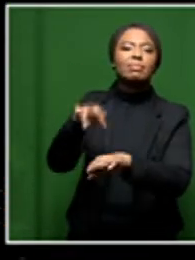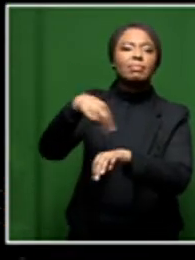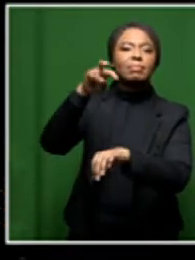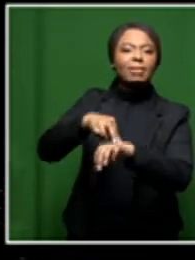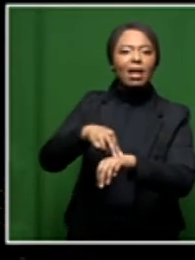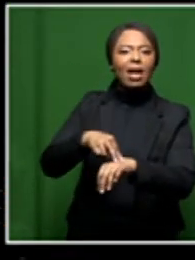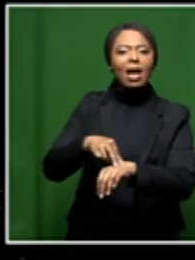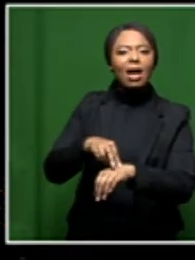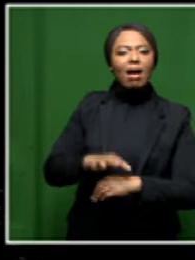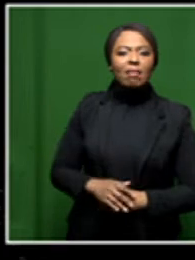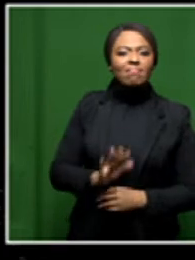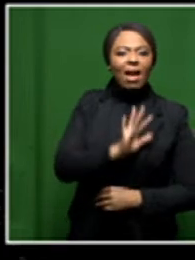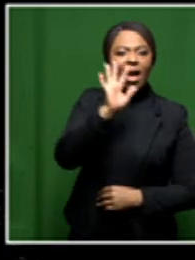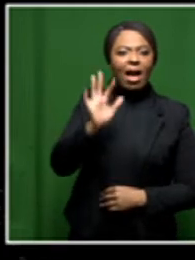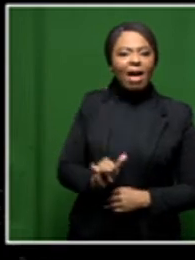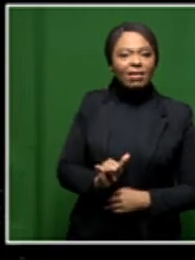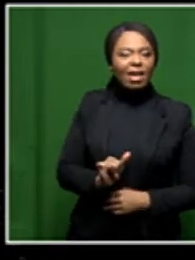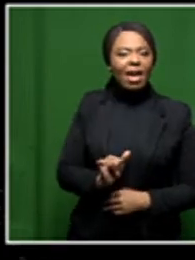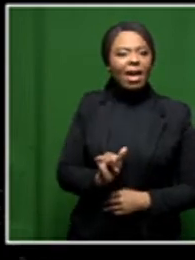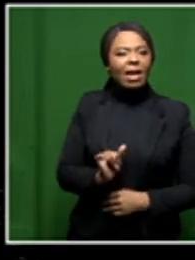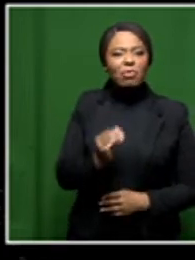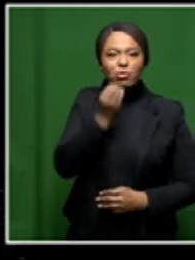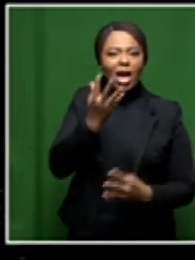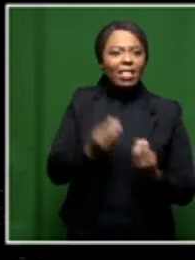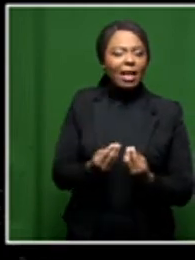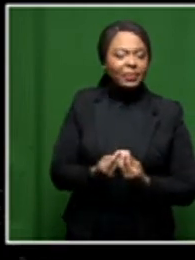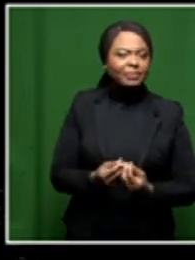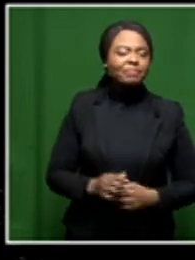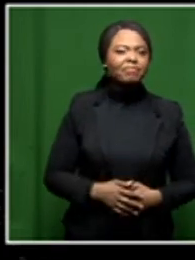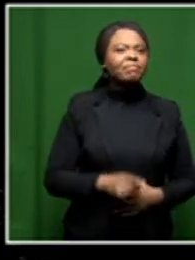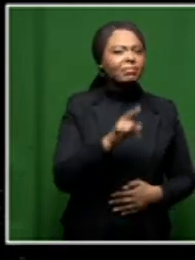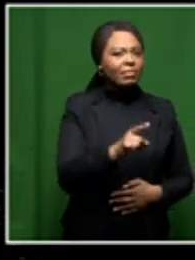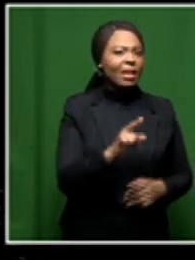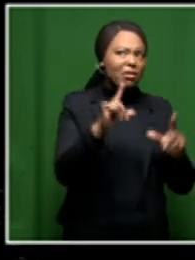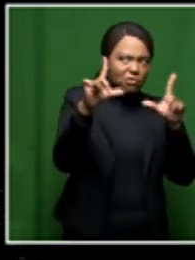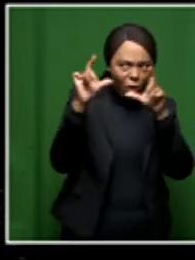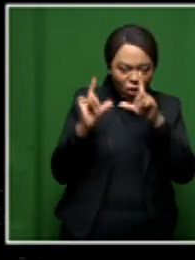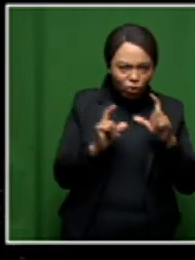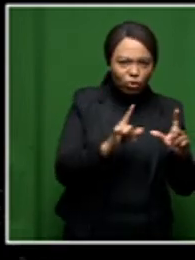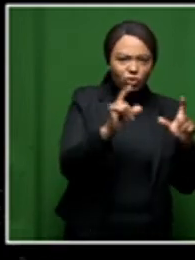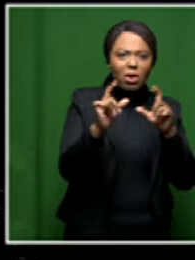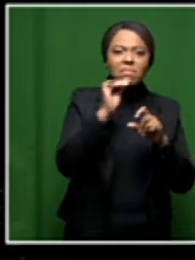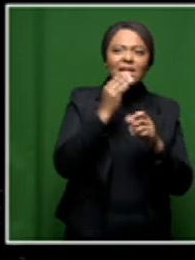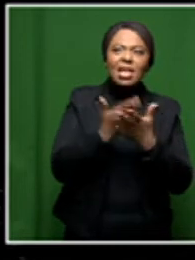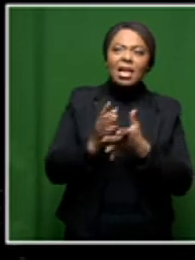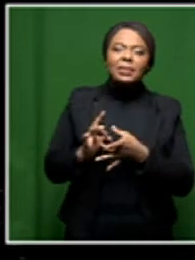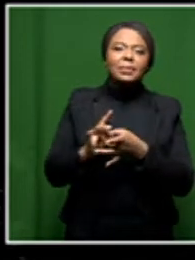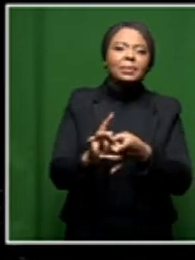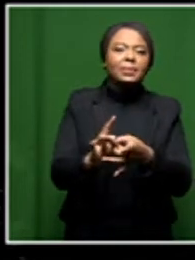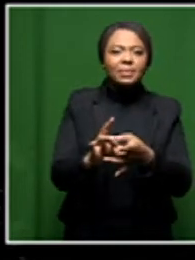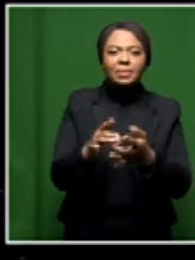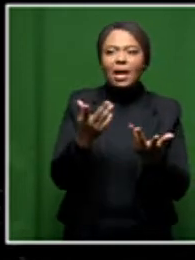this? So the photo safari is actually, it immerses you in nature. You spend a lot of time with